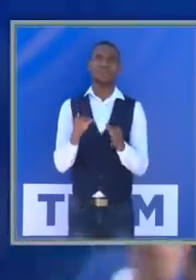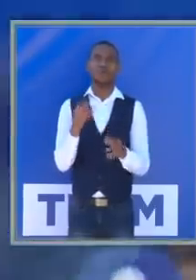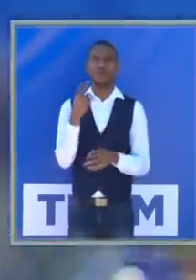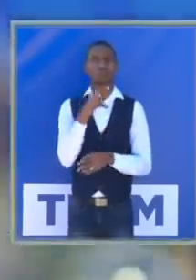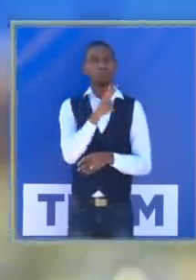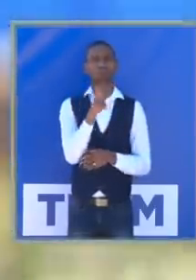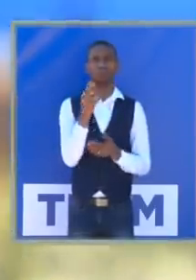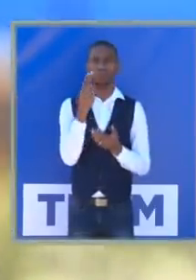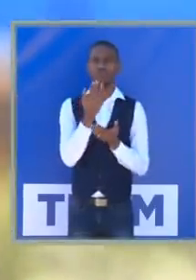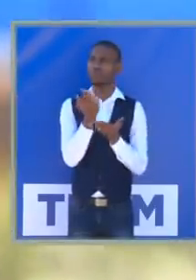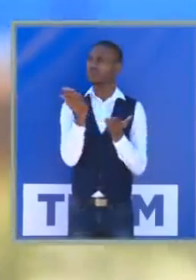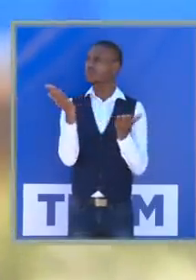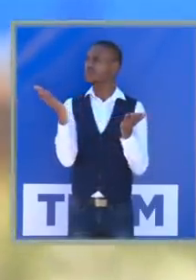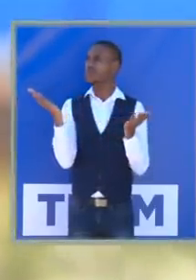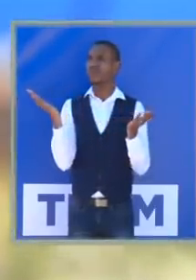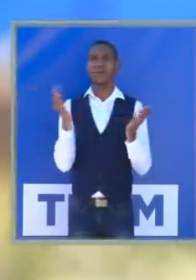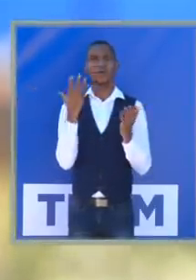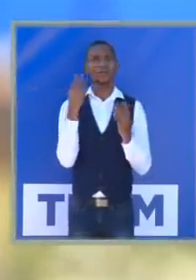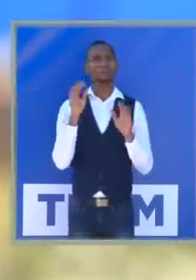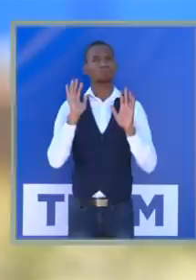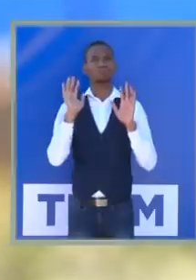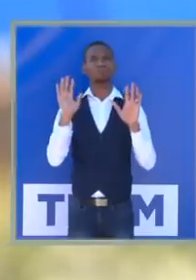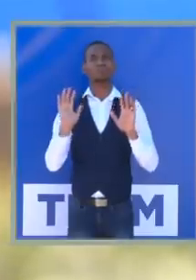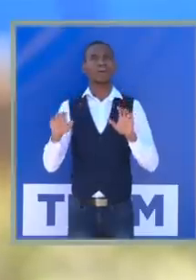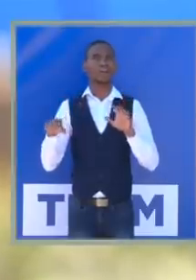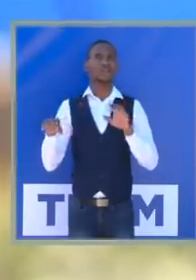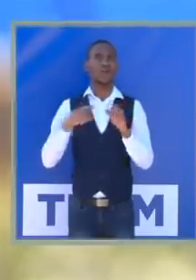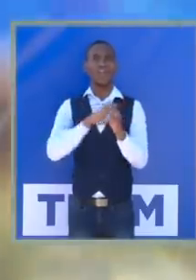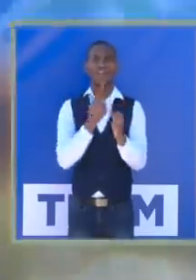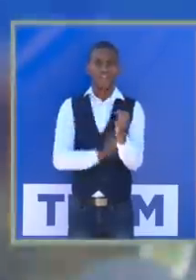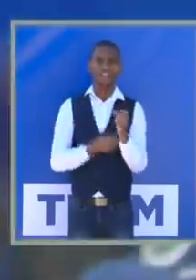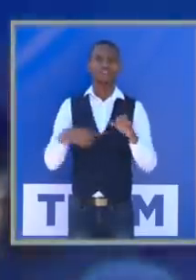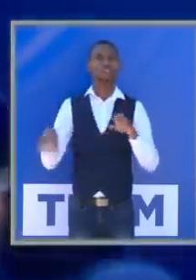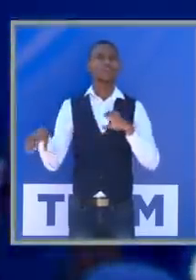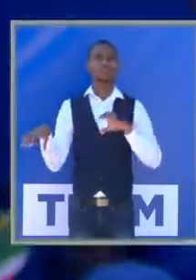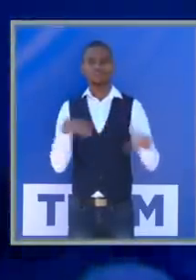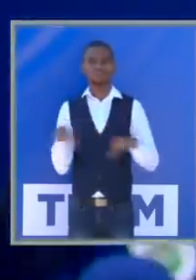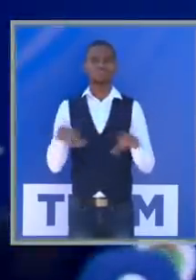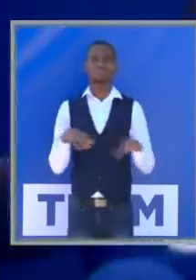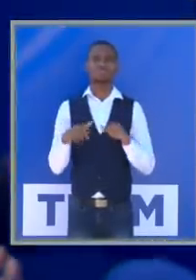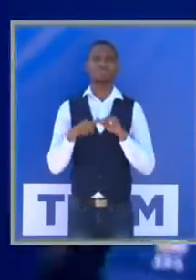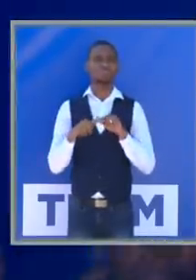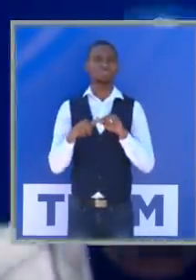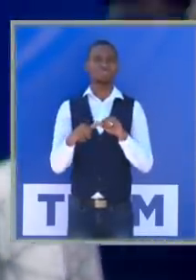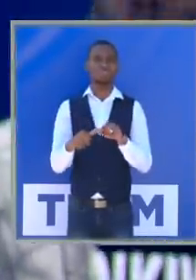you, you can see there's an incredible energy. There is a momentum that is coming.